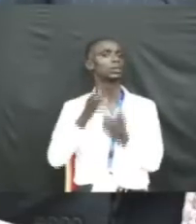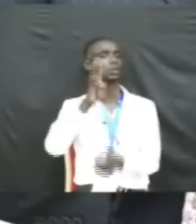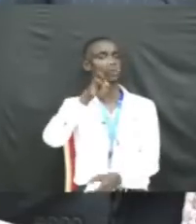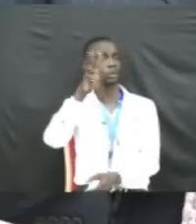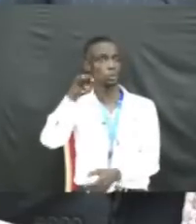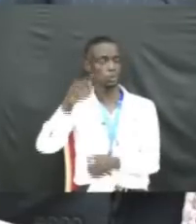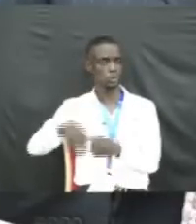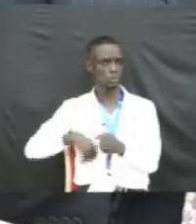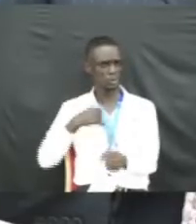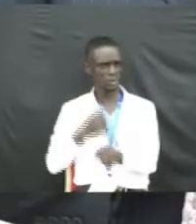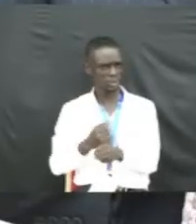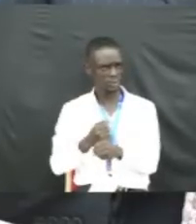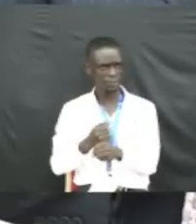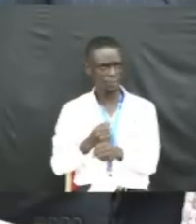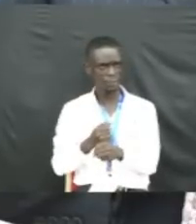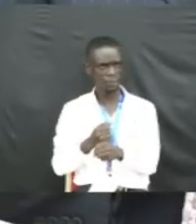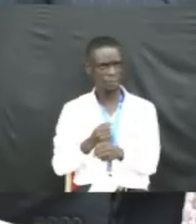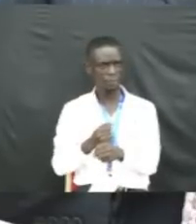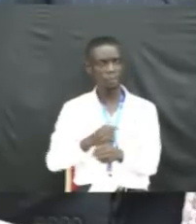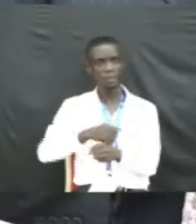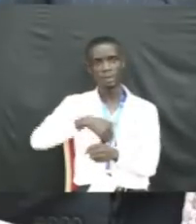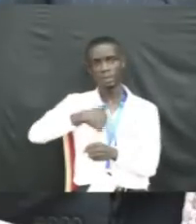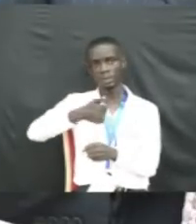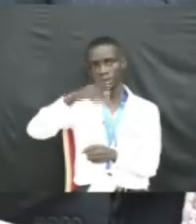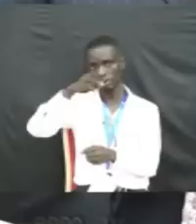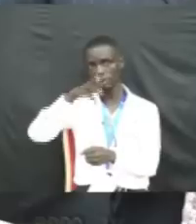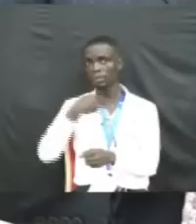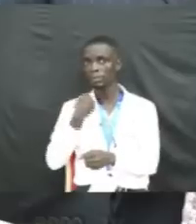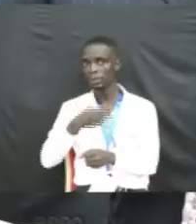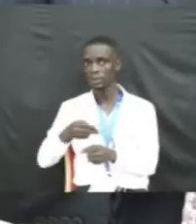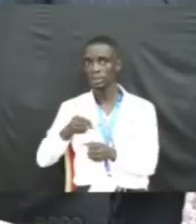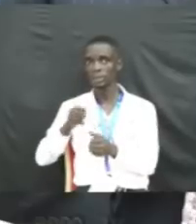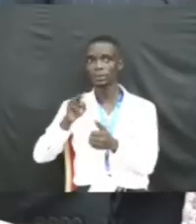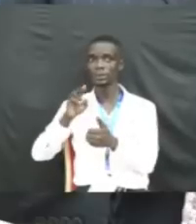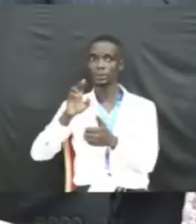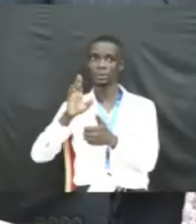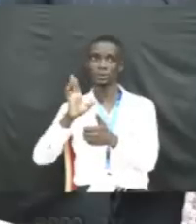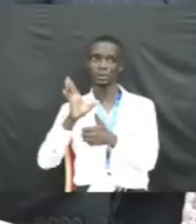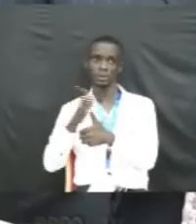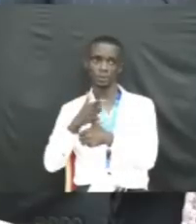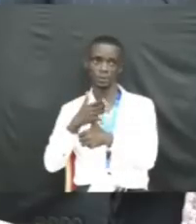Pastor men of Germany serve for 18 years.